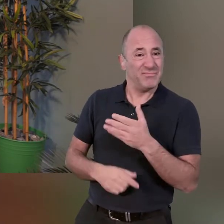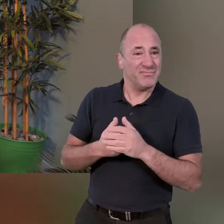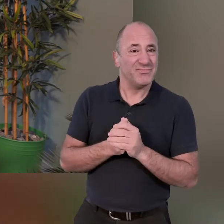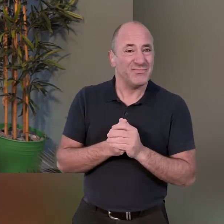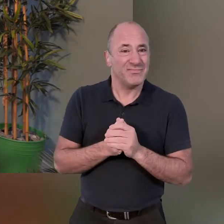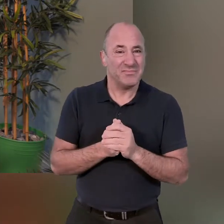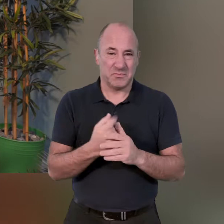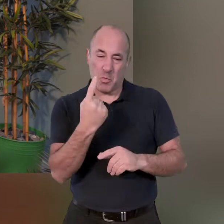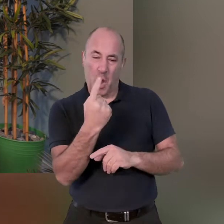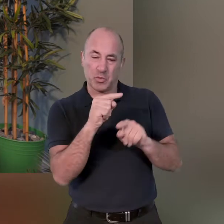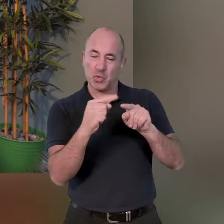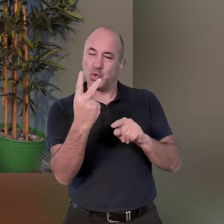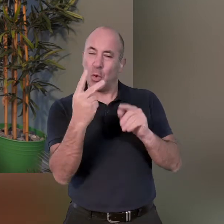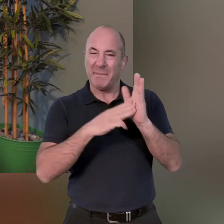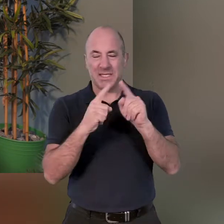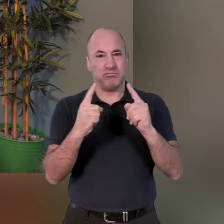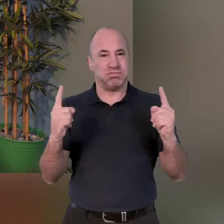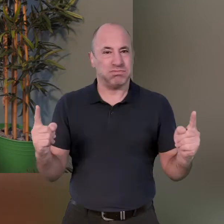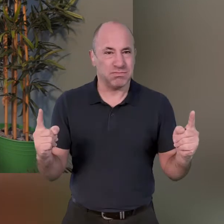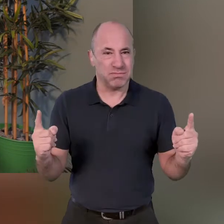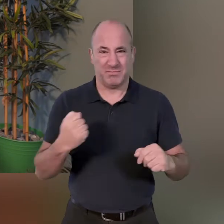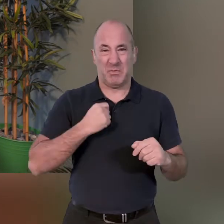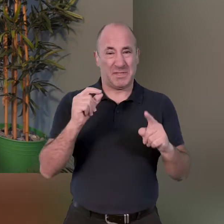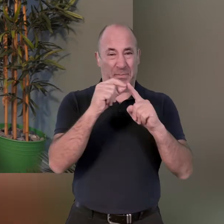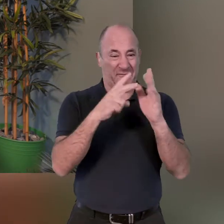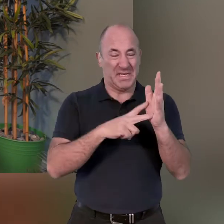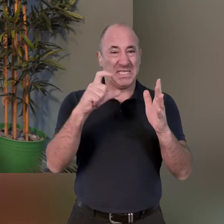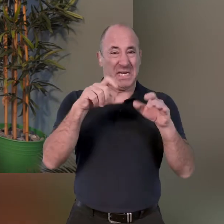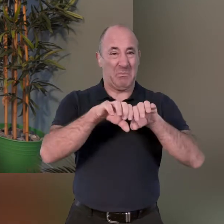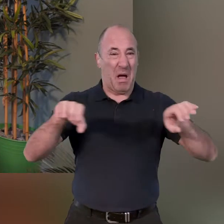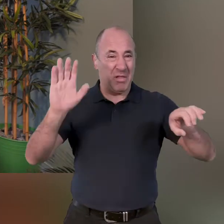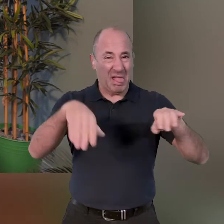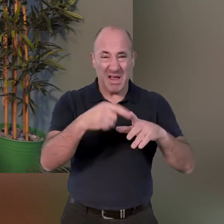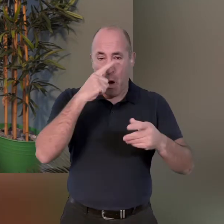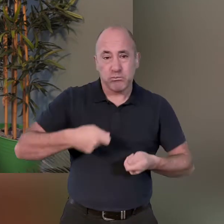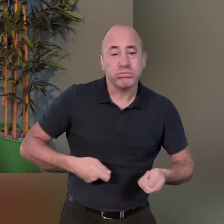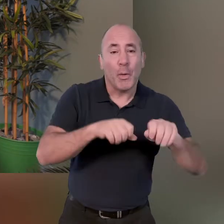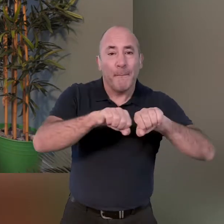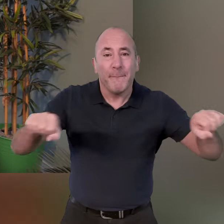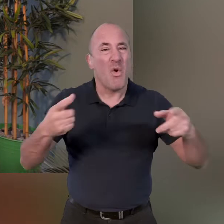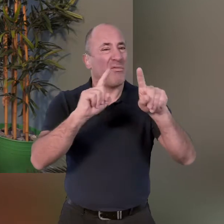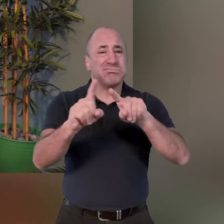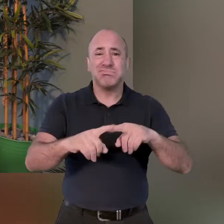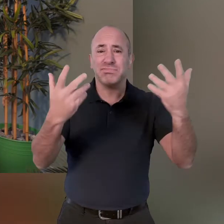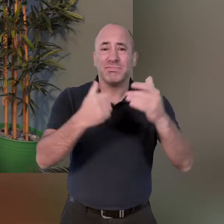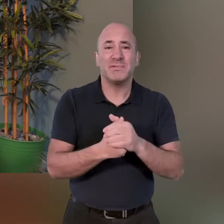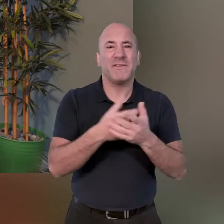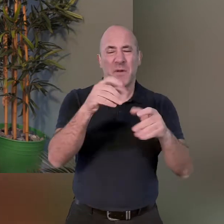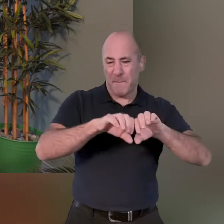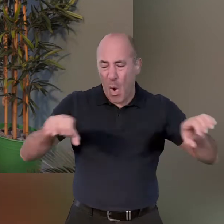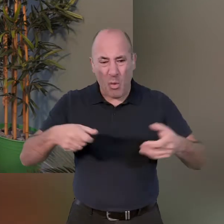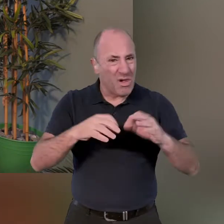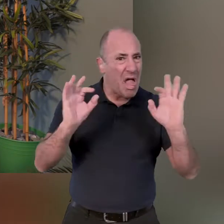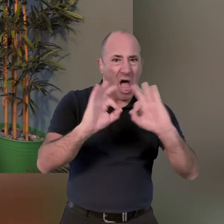got here. That's about 1 to 2 meters long. Mine's just a bit of PVC pipe, but you can use a broom handle or anything like that. If you do not have a